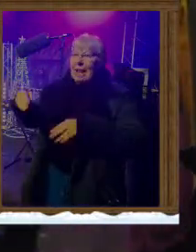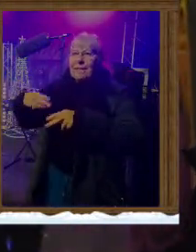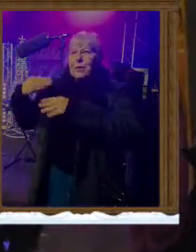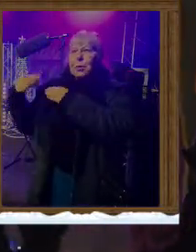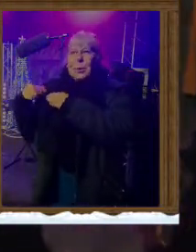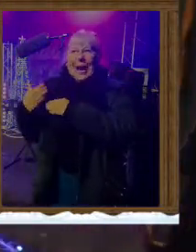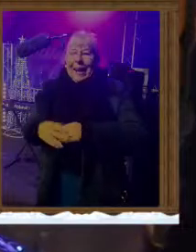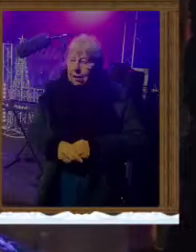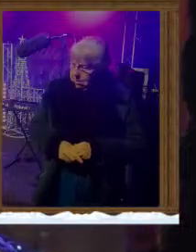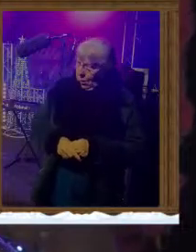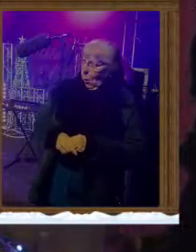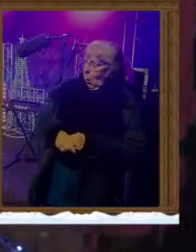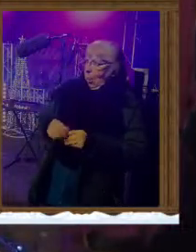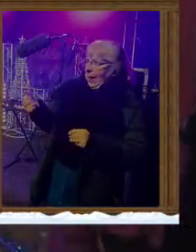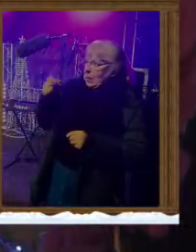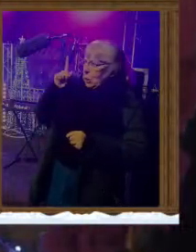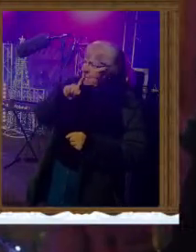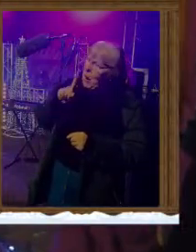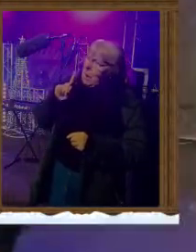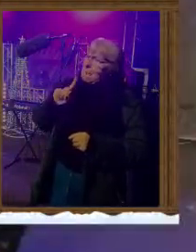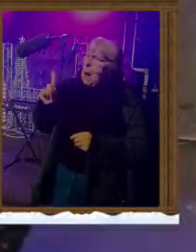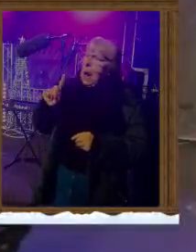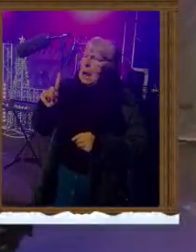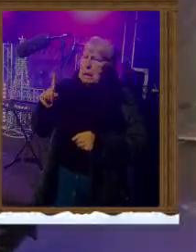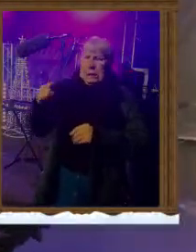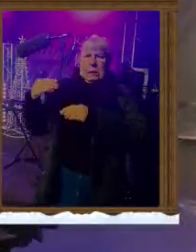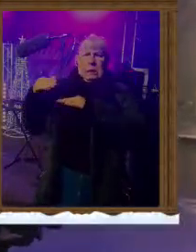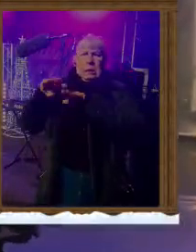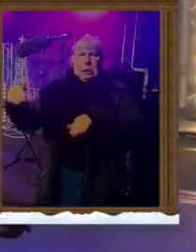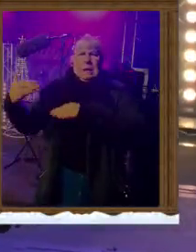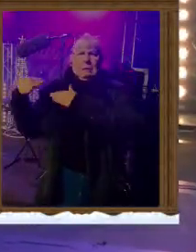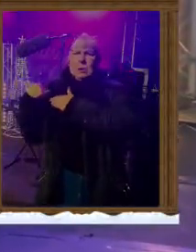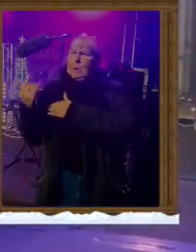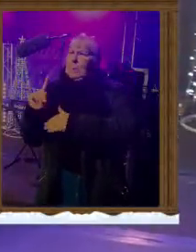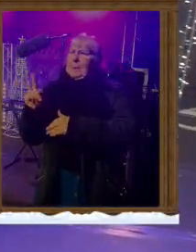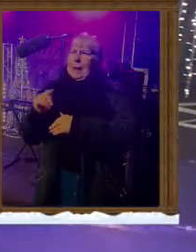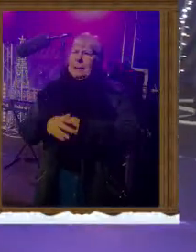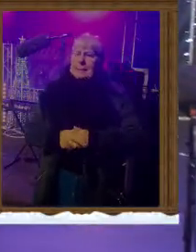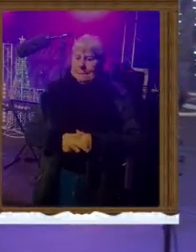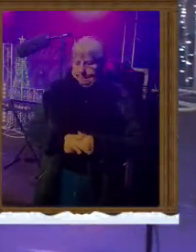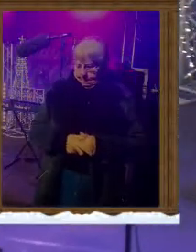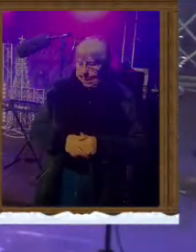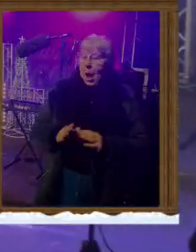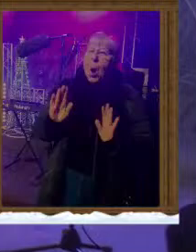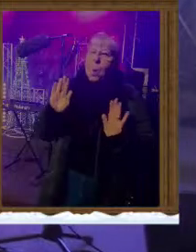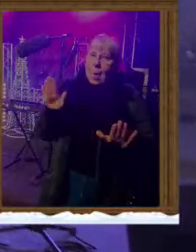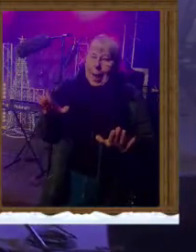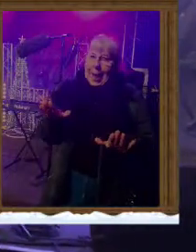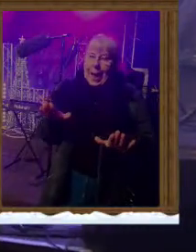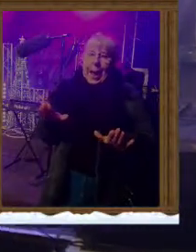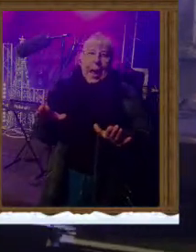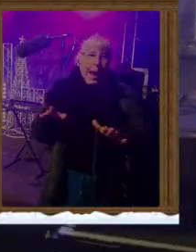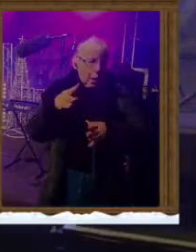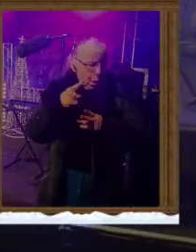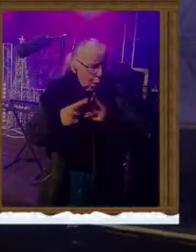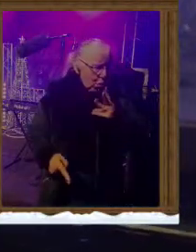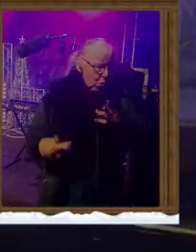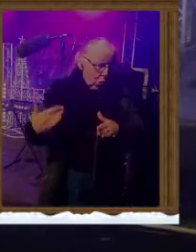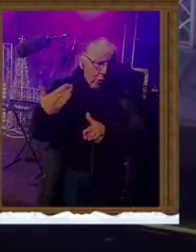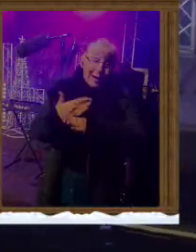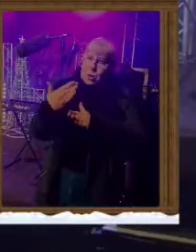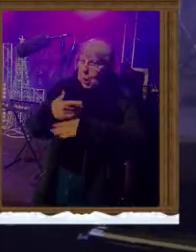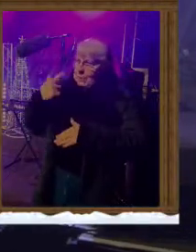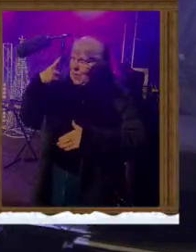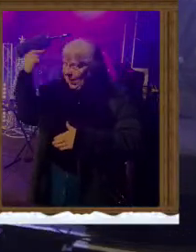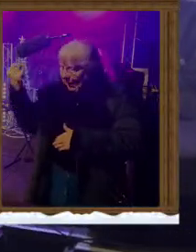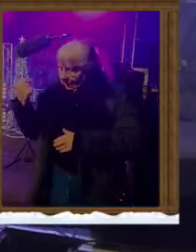Oh, that sounds fun, buddy, but what is shelf duty? Well, there are three main jobs us elves can have.